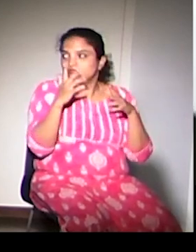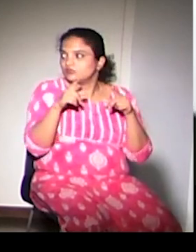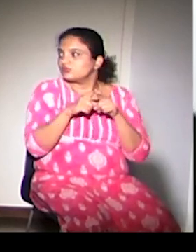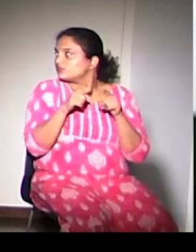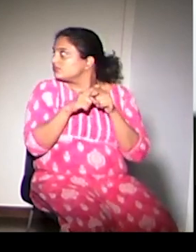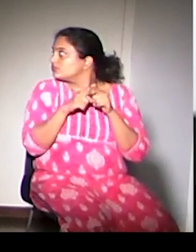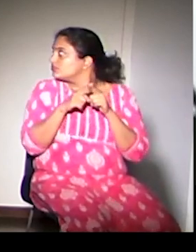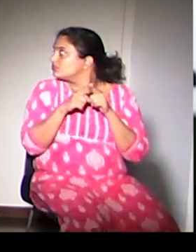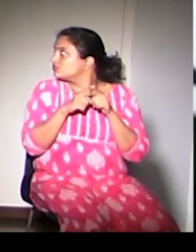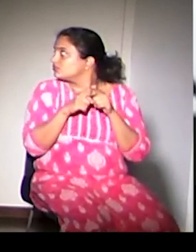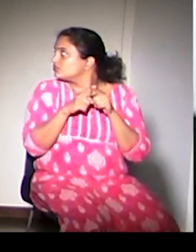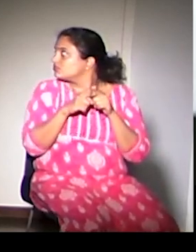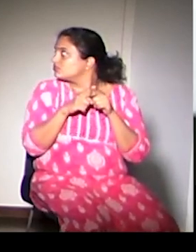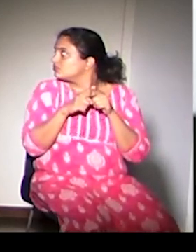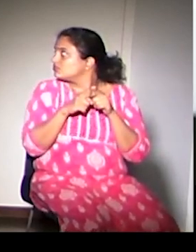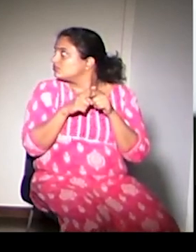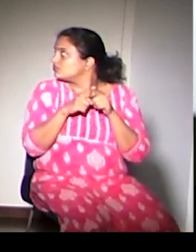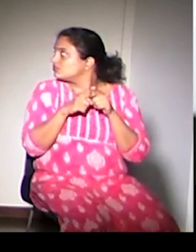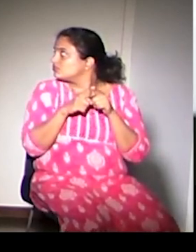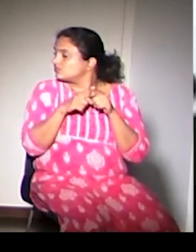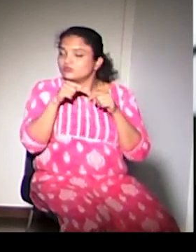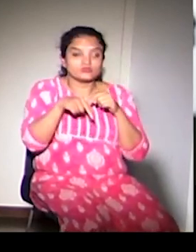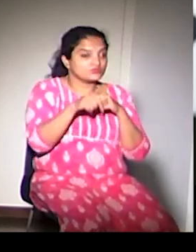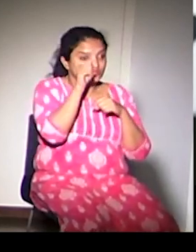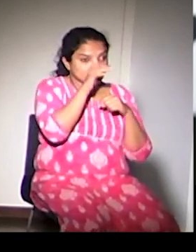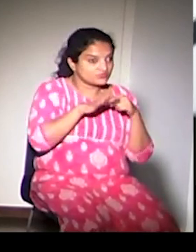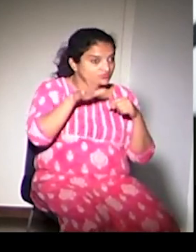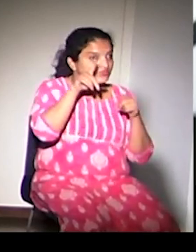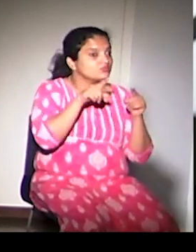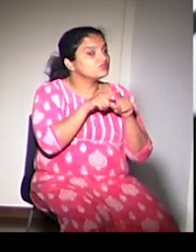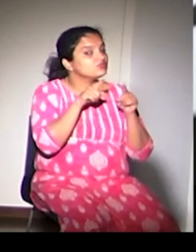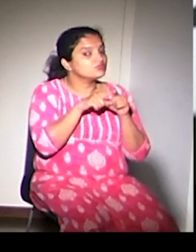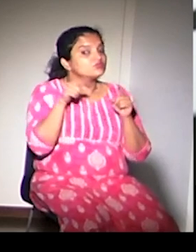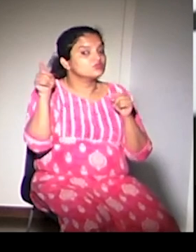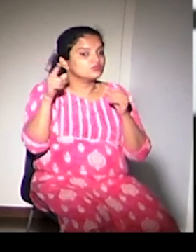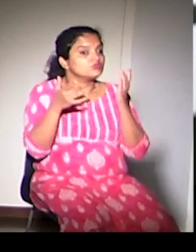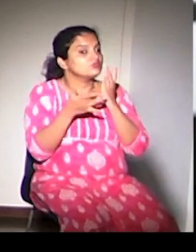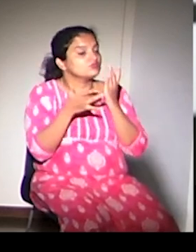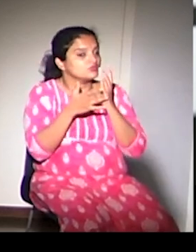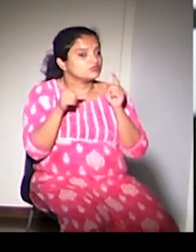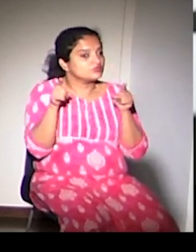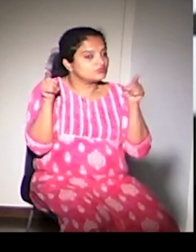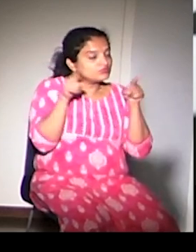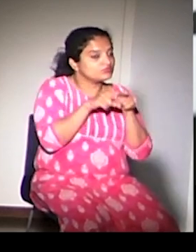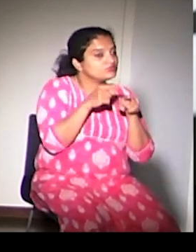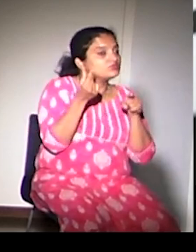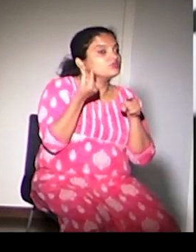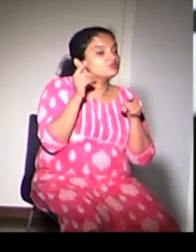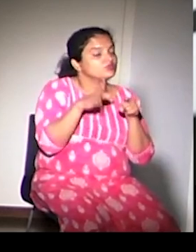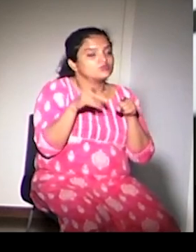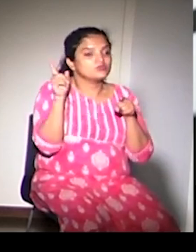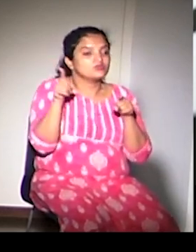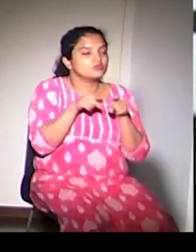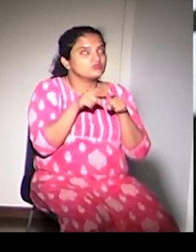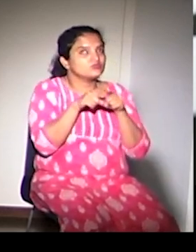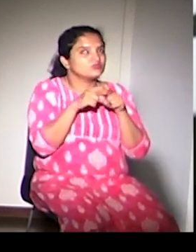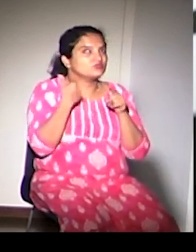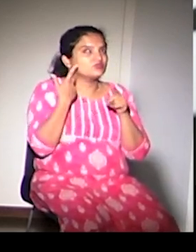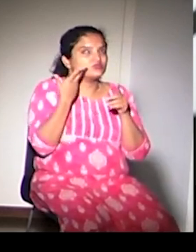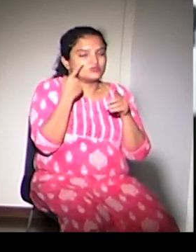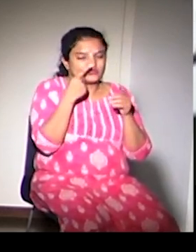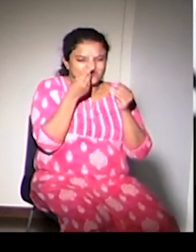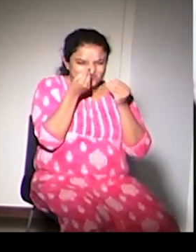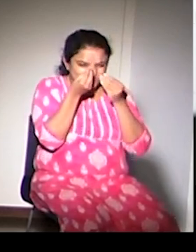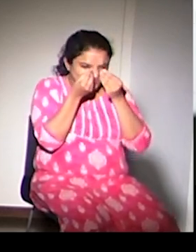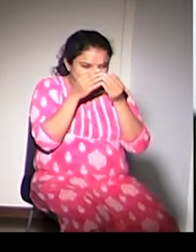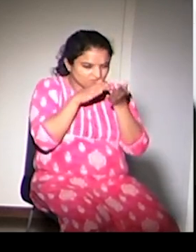very unusually, and only in India, this technique is also mixed with a bit of sort of shading which gives